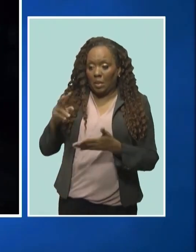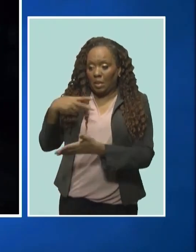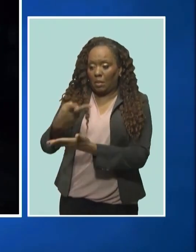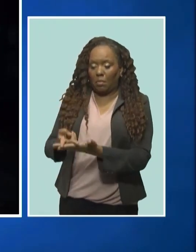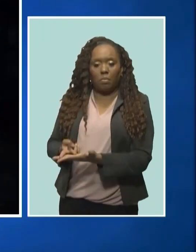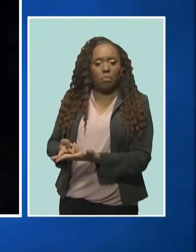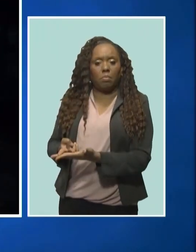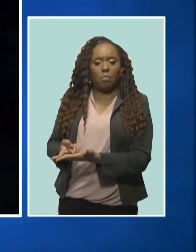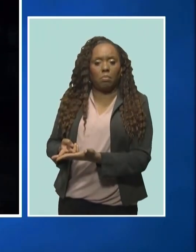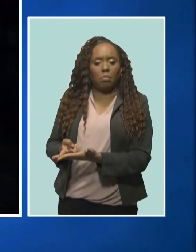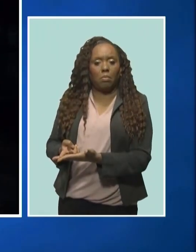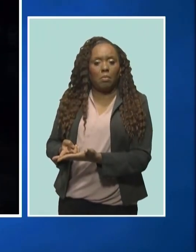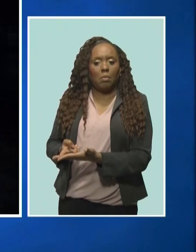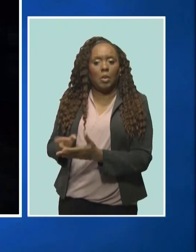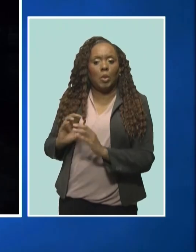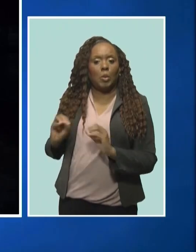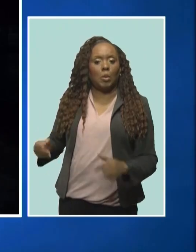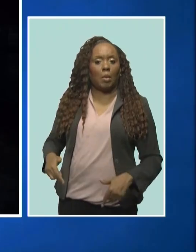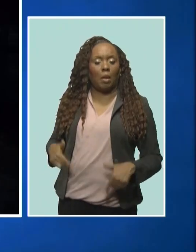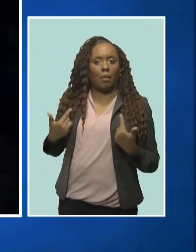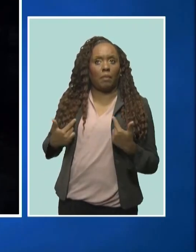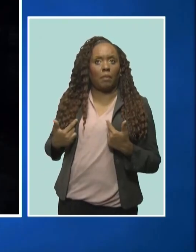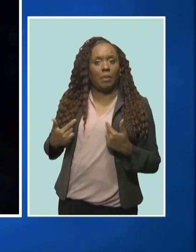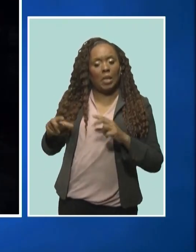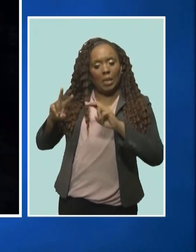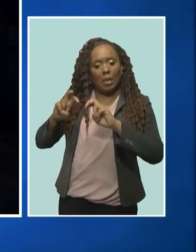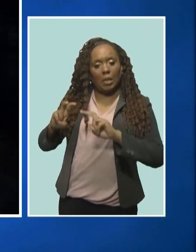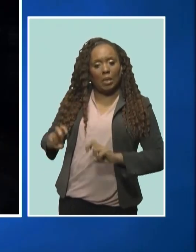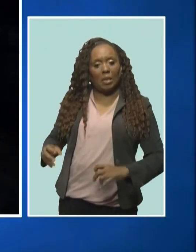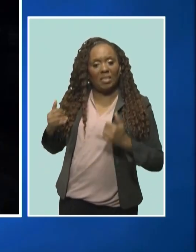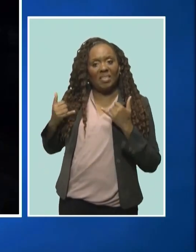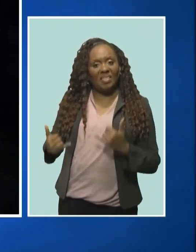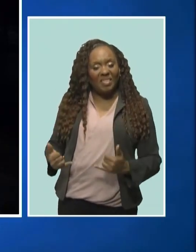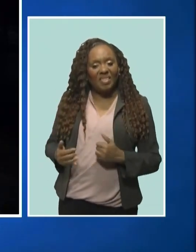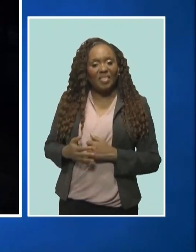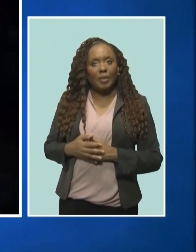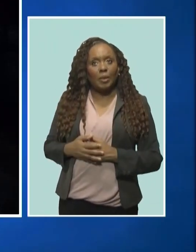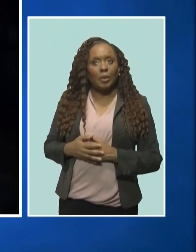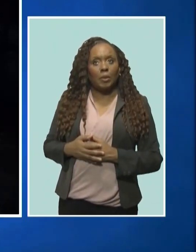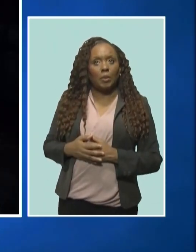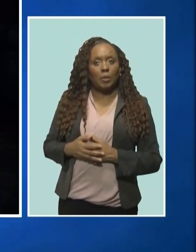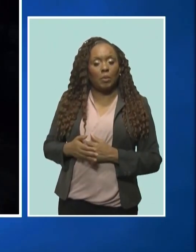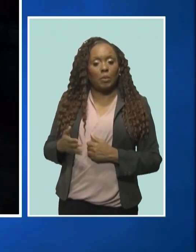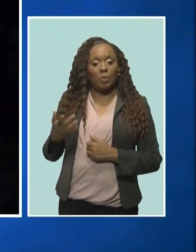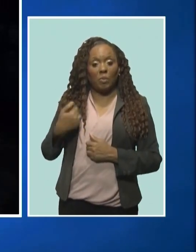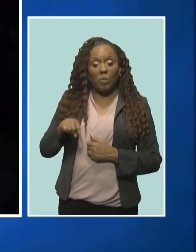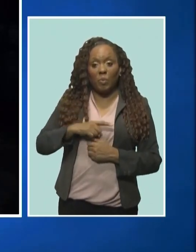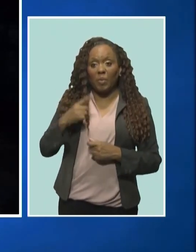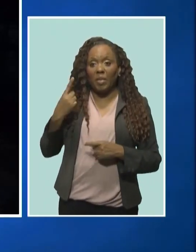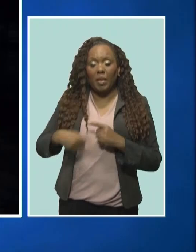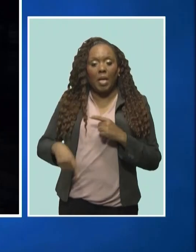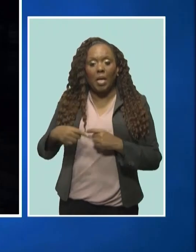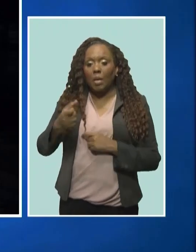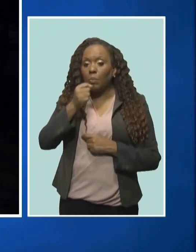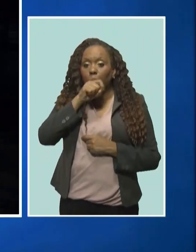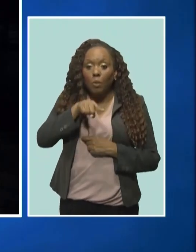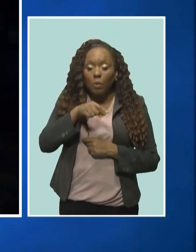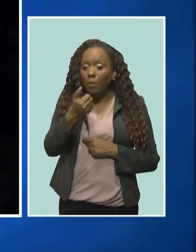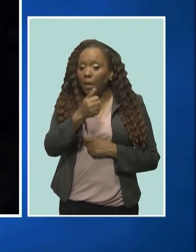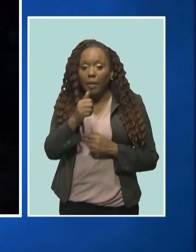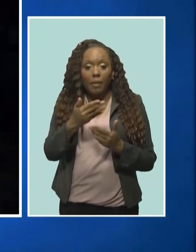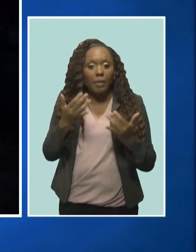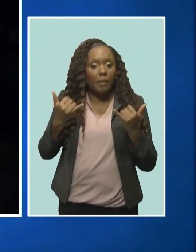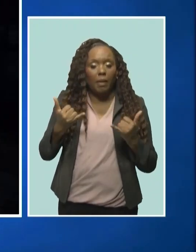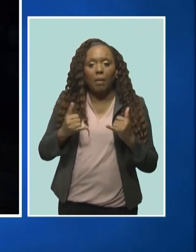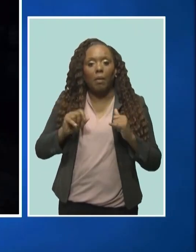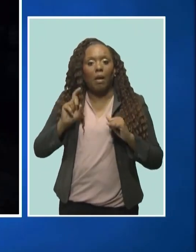As a result, investigations are ongoing at this stage. It is quite sensitive because we cannot relay any additional